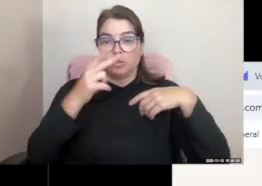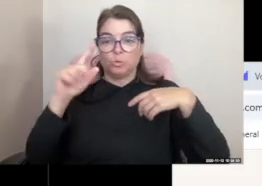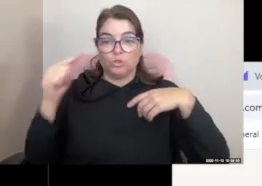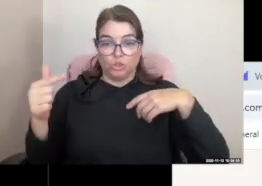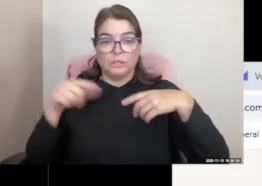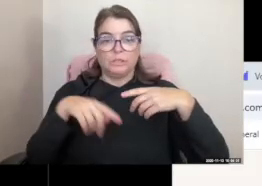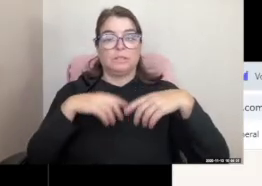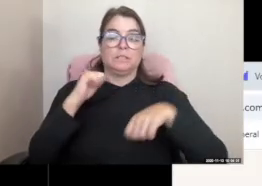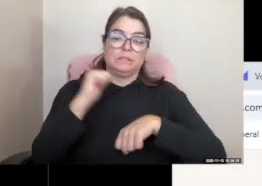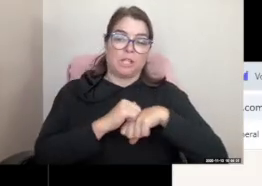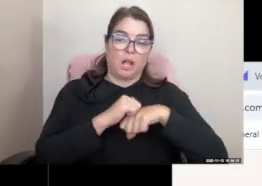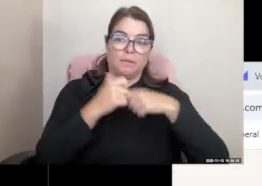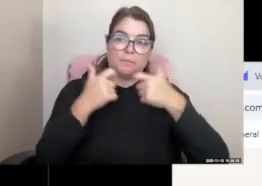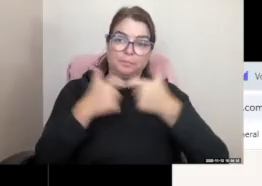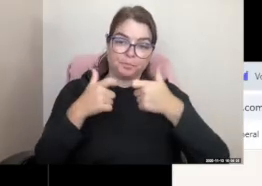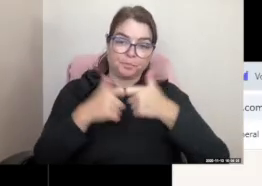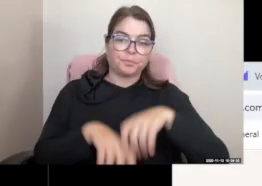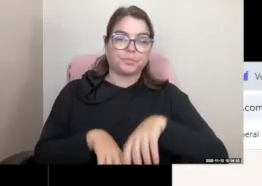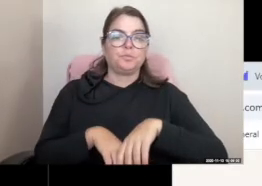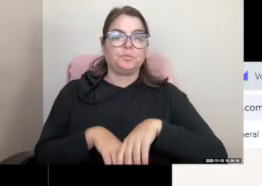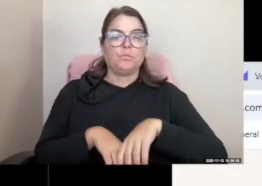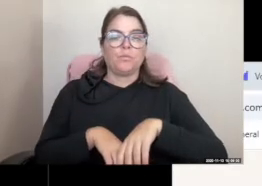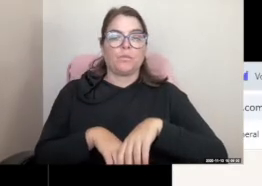on that. I'll have to go back and do my homework.